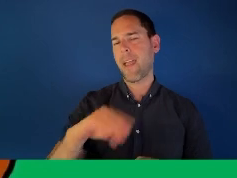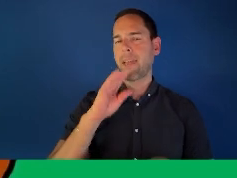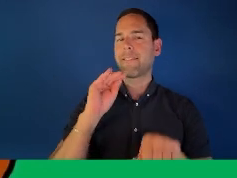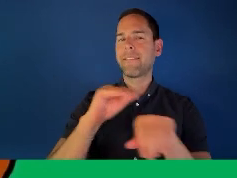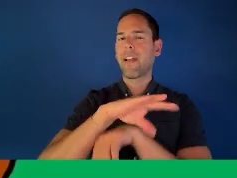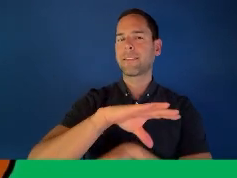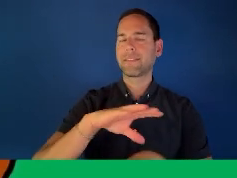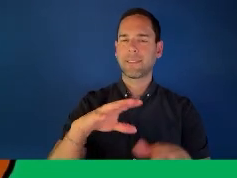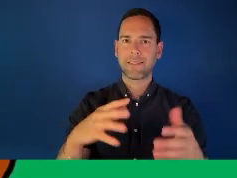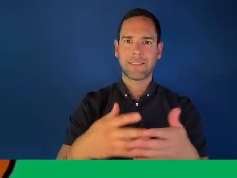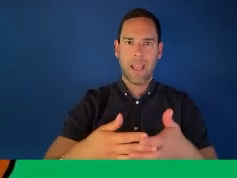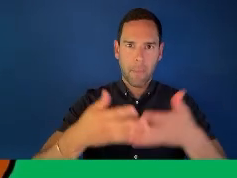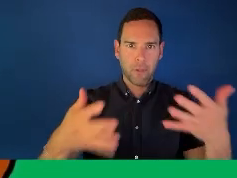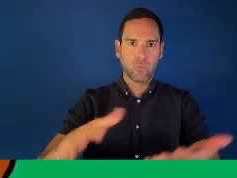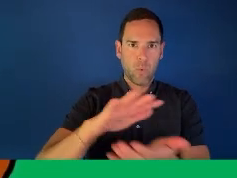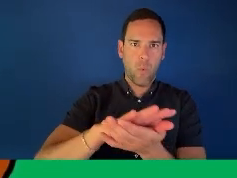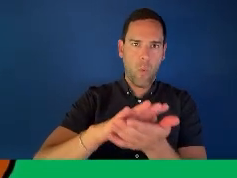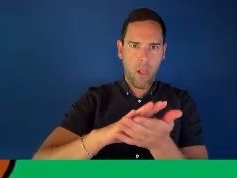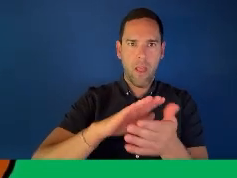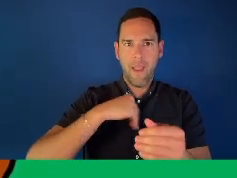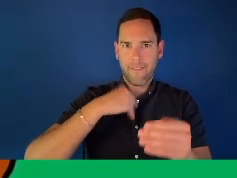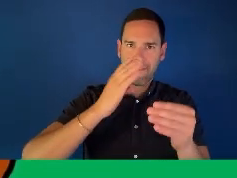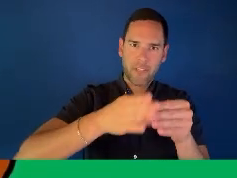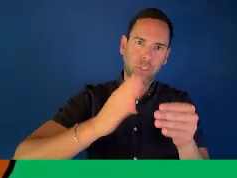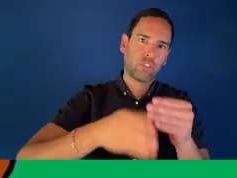RJ lost at a college club fair.